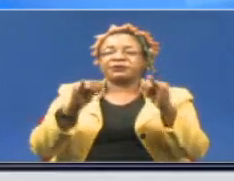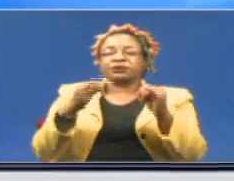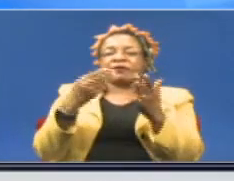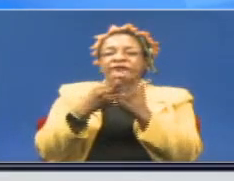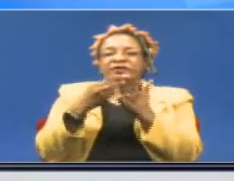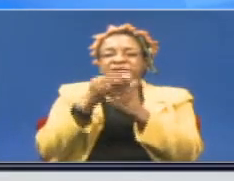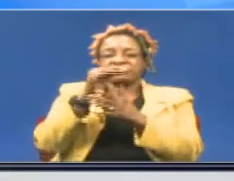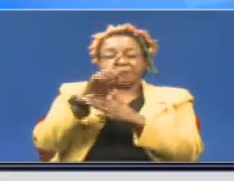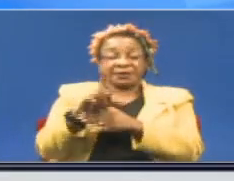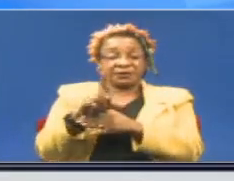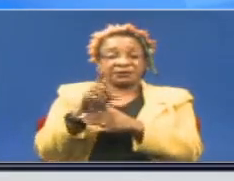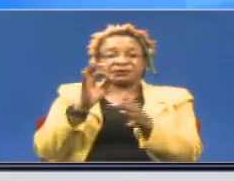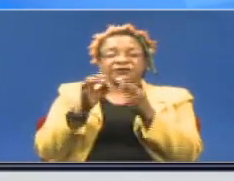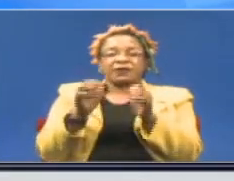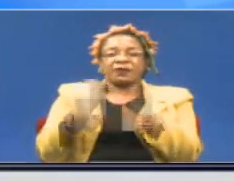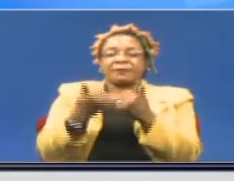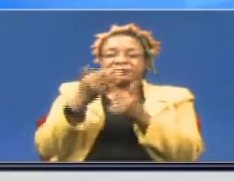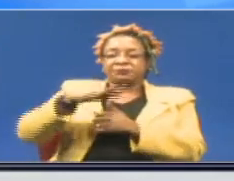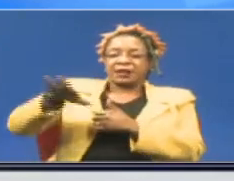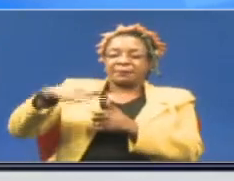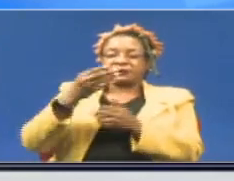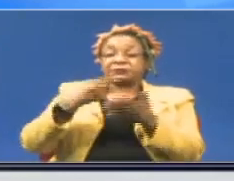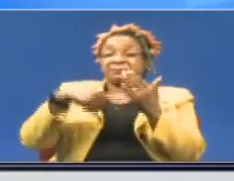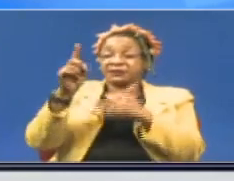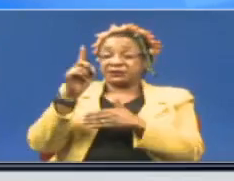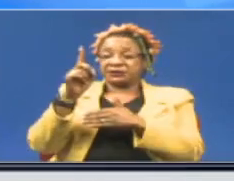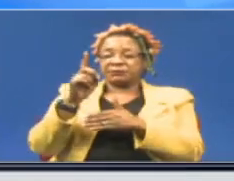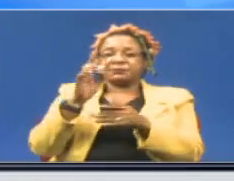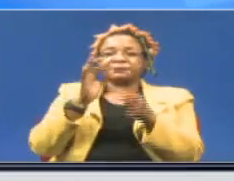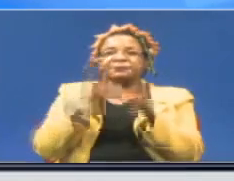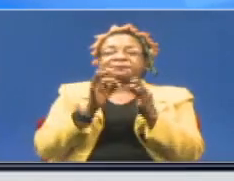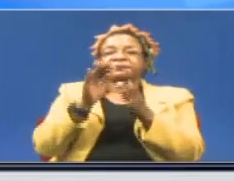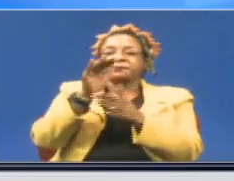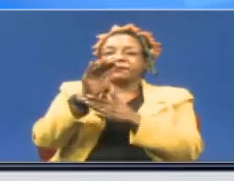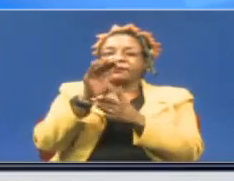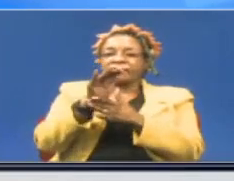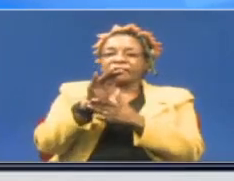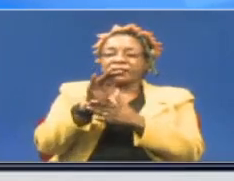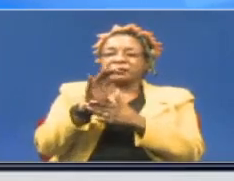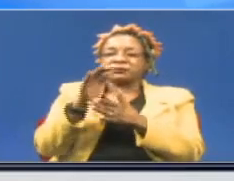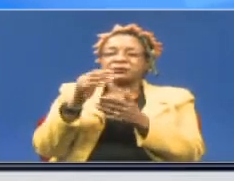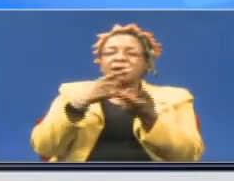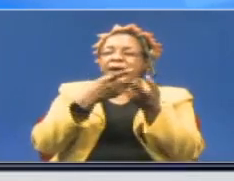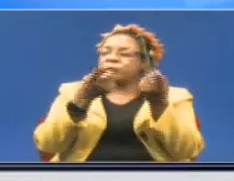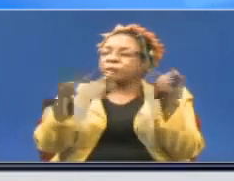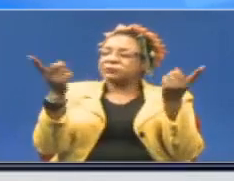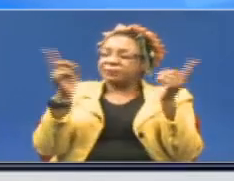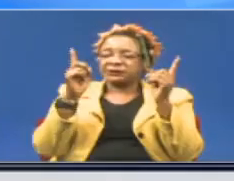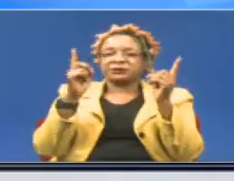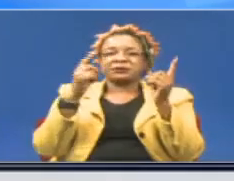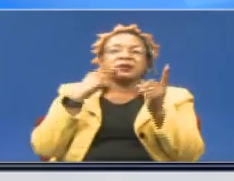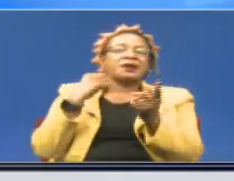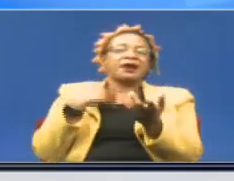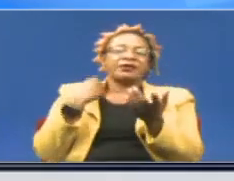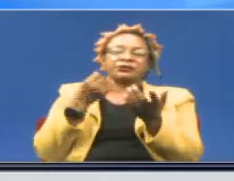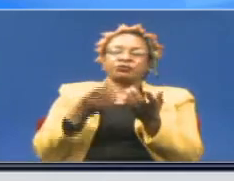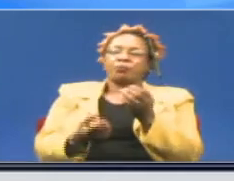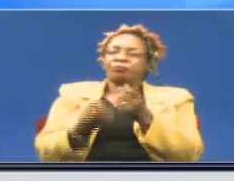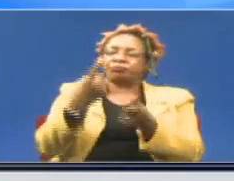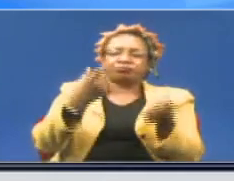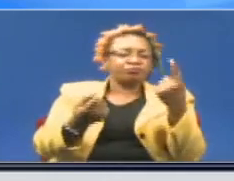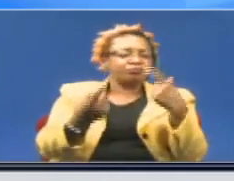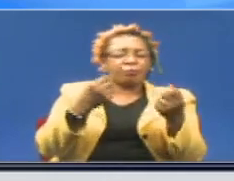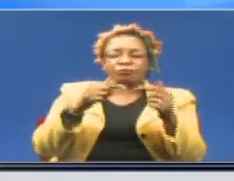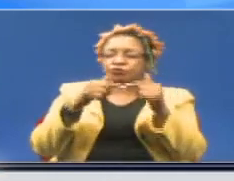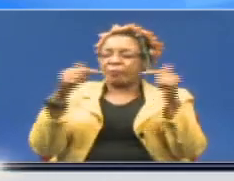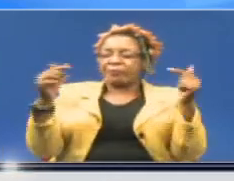finance law should Parliament pass it. The youth have called on their counterparts countrywide to turn up in large numbers to oppose